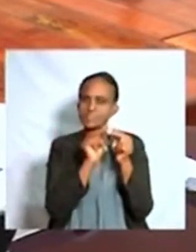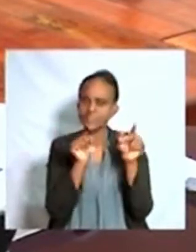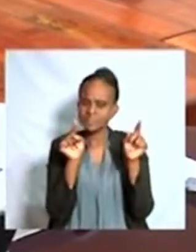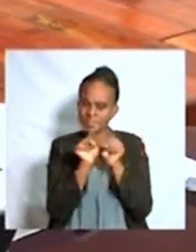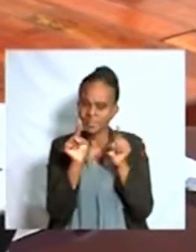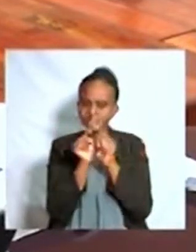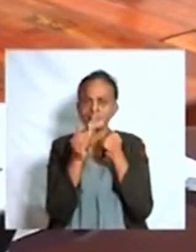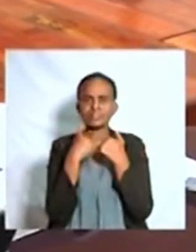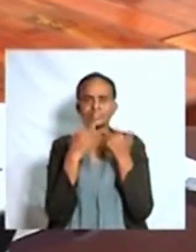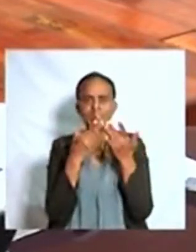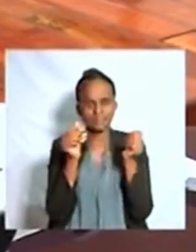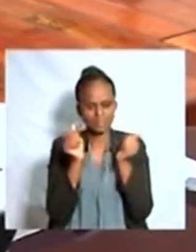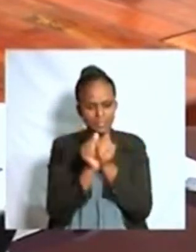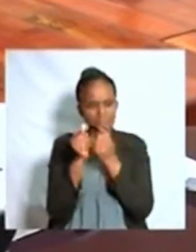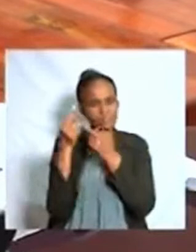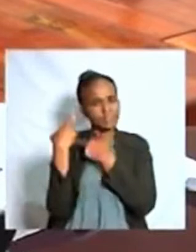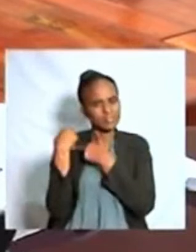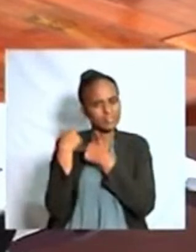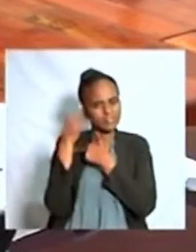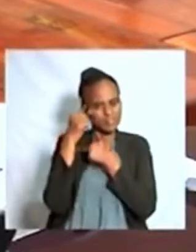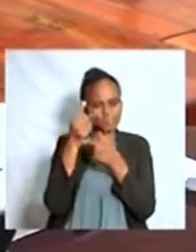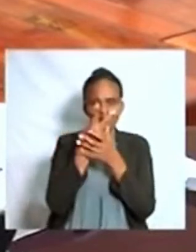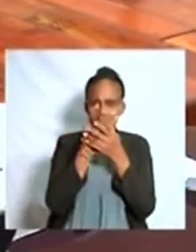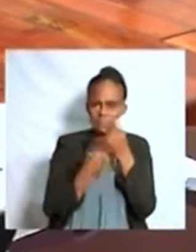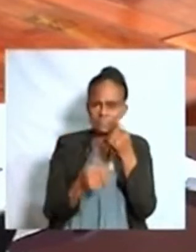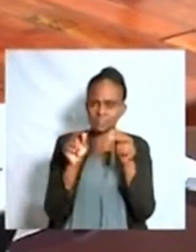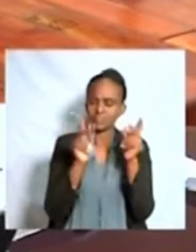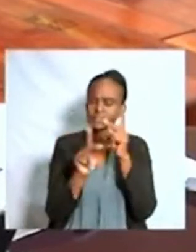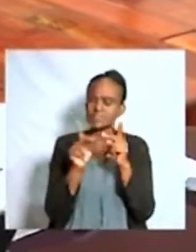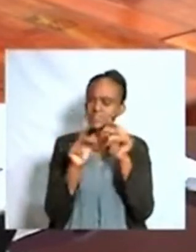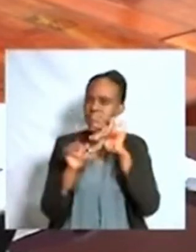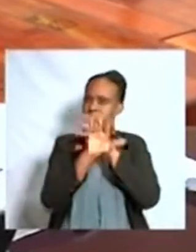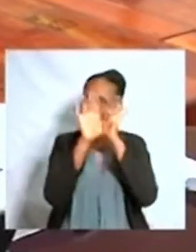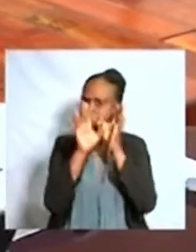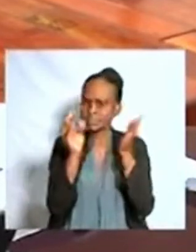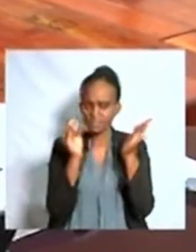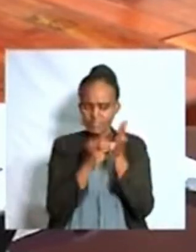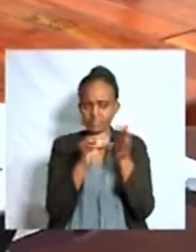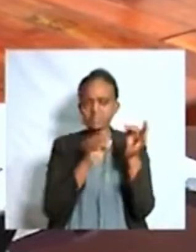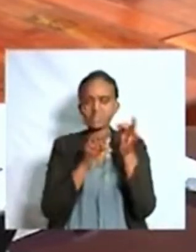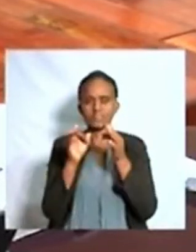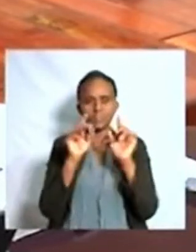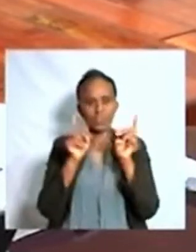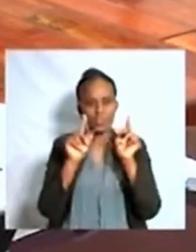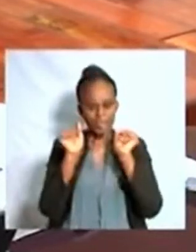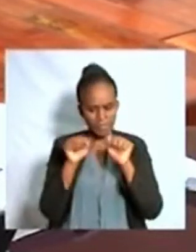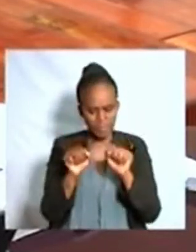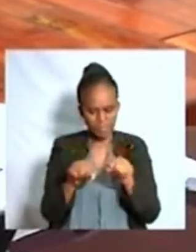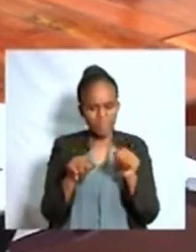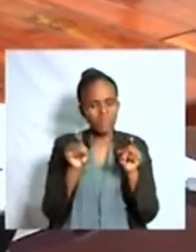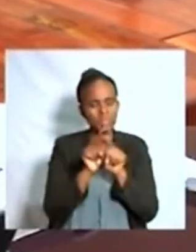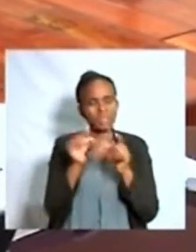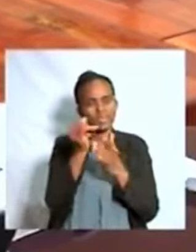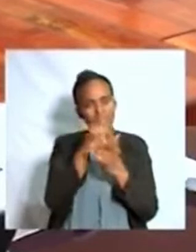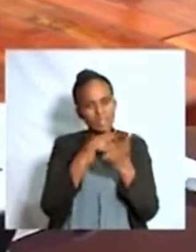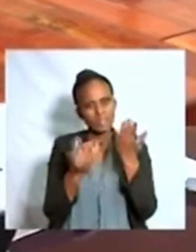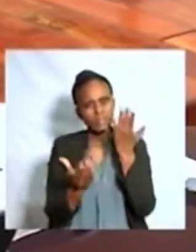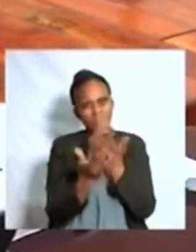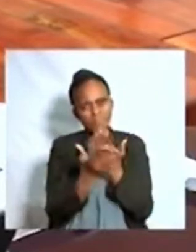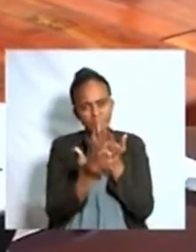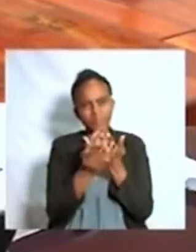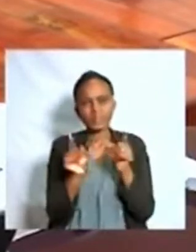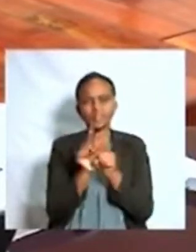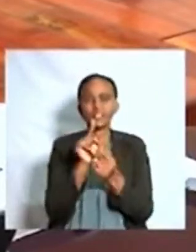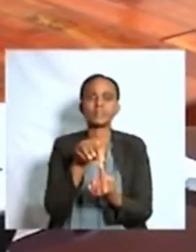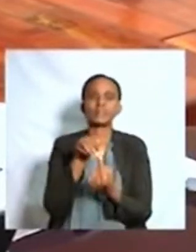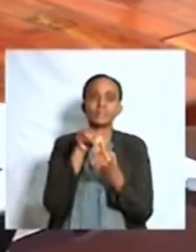drawn with the duties of both parties clearly stipulated, and where possible, designs are attached as well as specifications